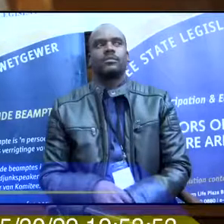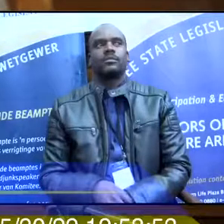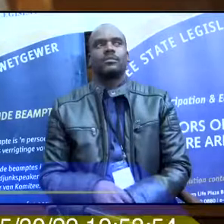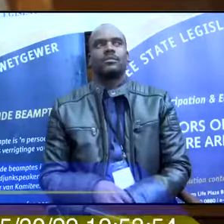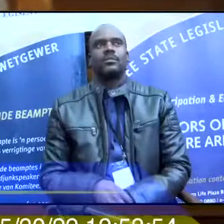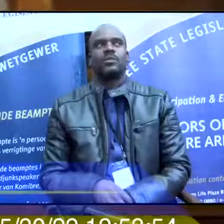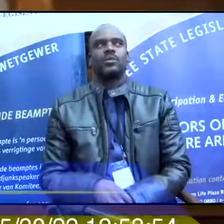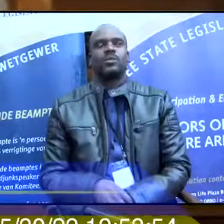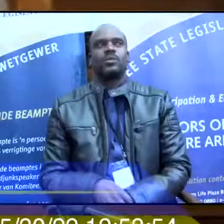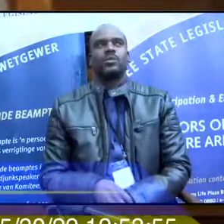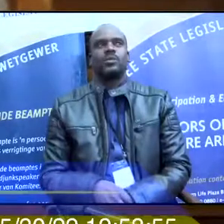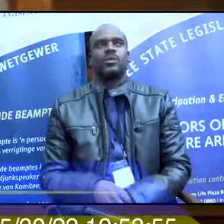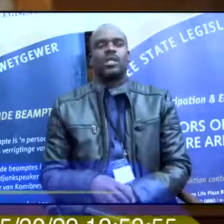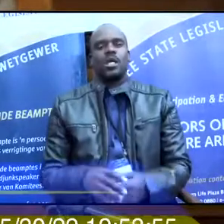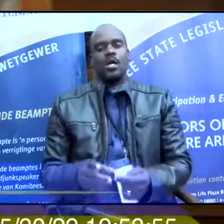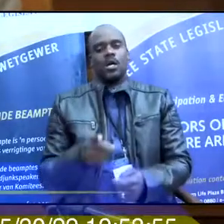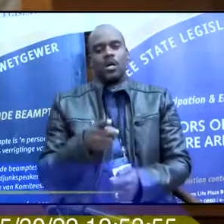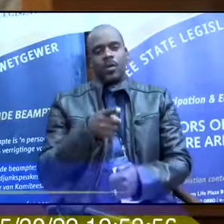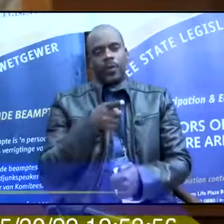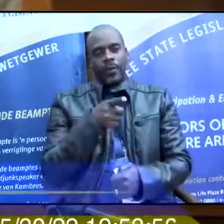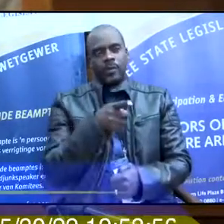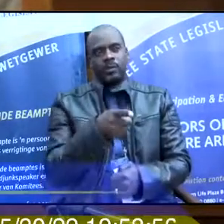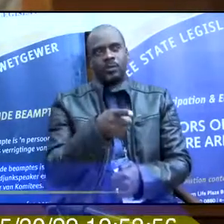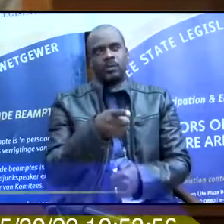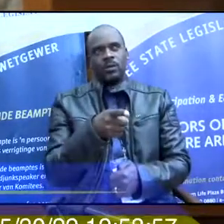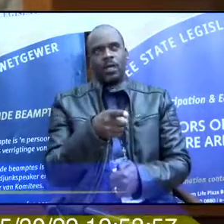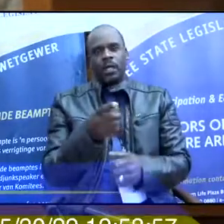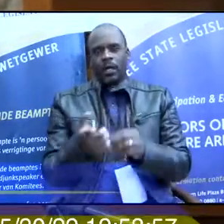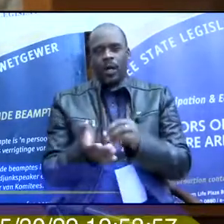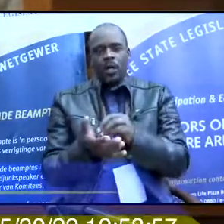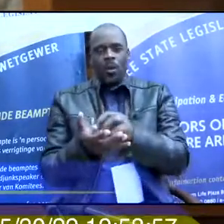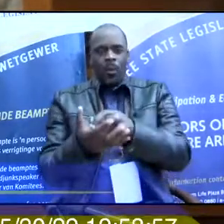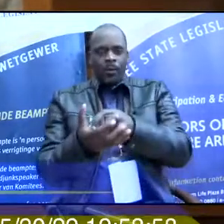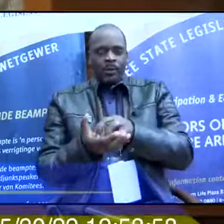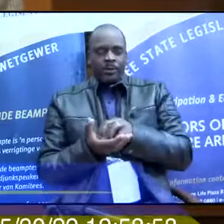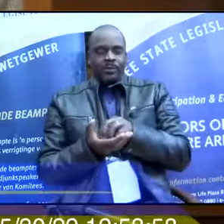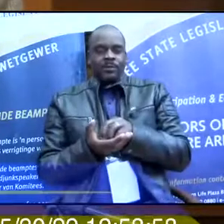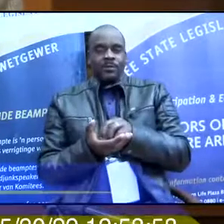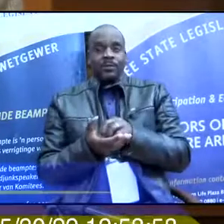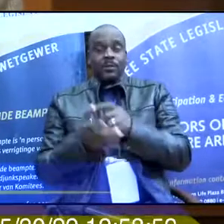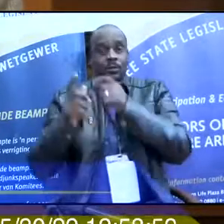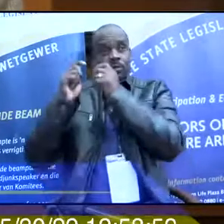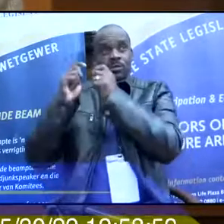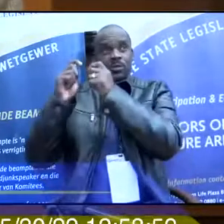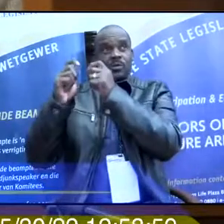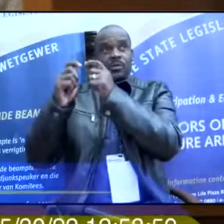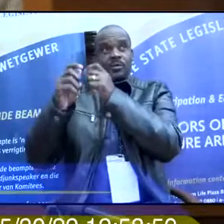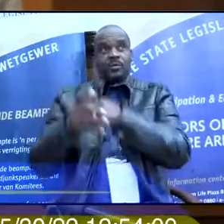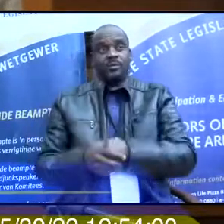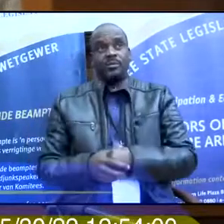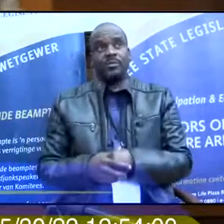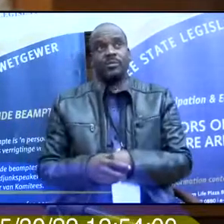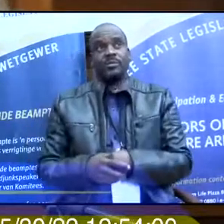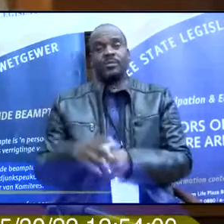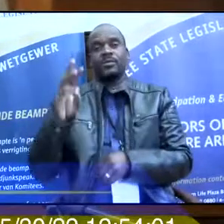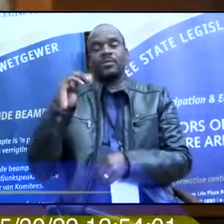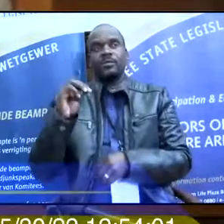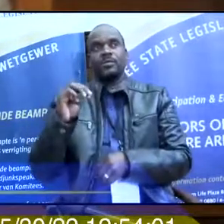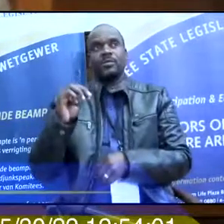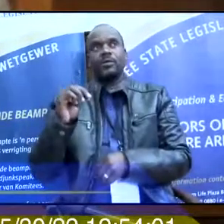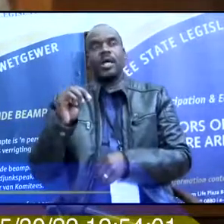and you you will observe honorable members in copenhagen last year from